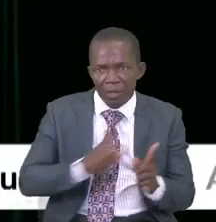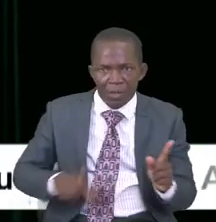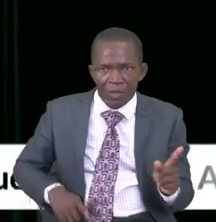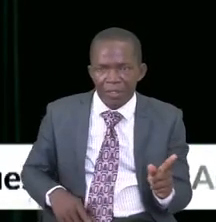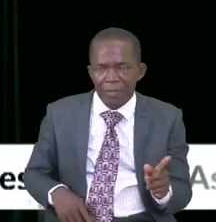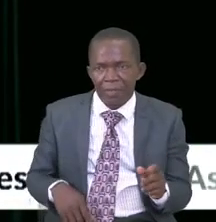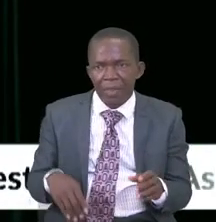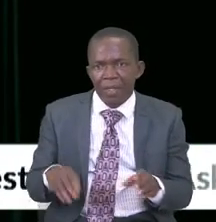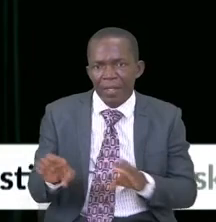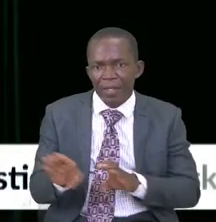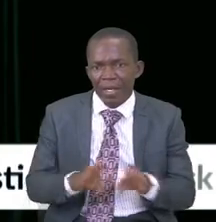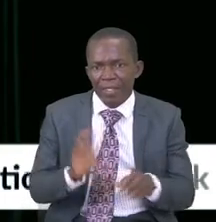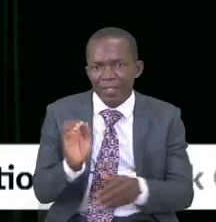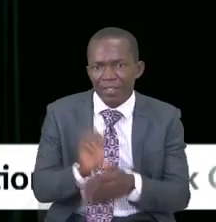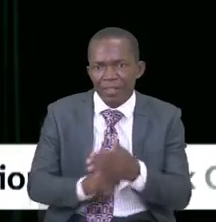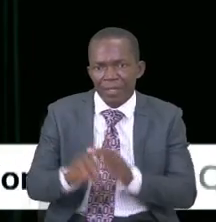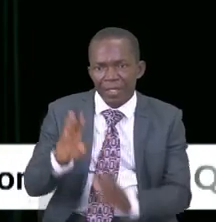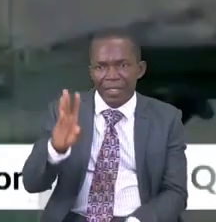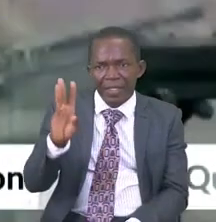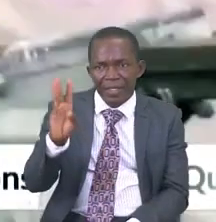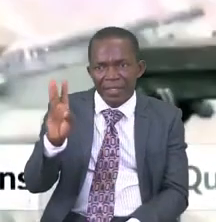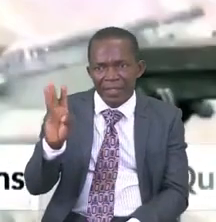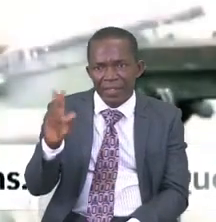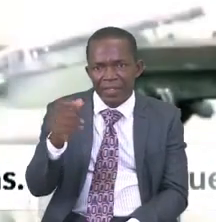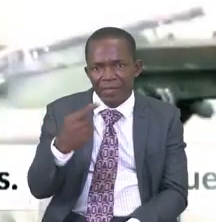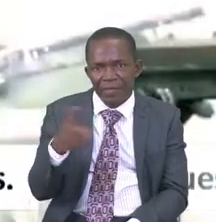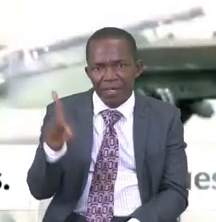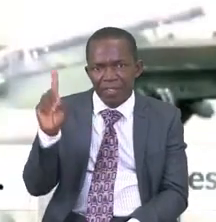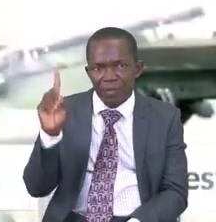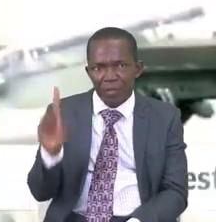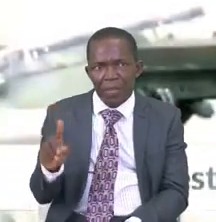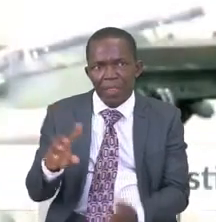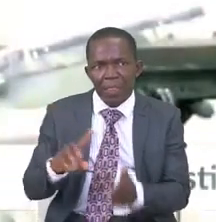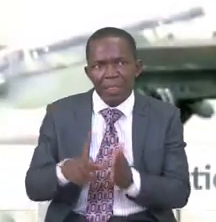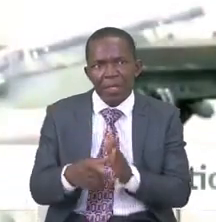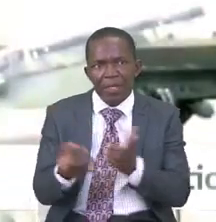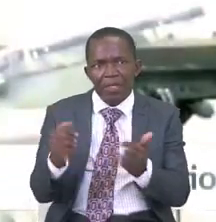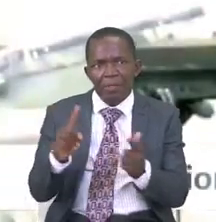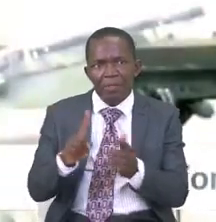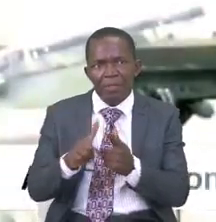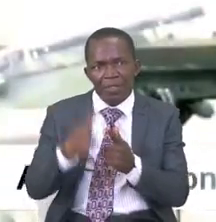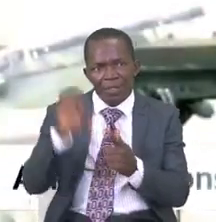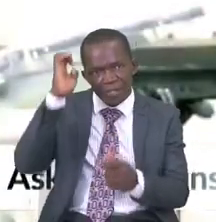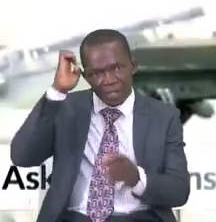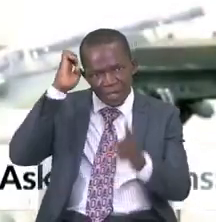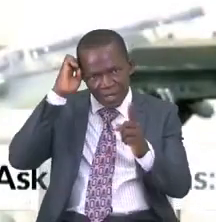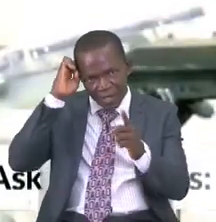from verse 16. Acts 16, we're reading from verse 1. Then came he to Derbe